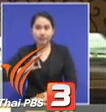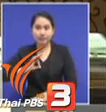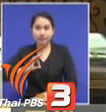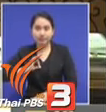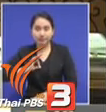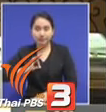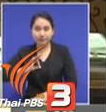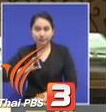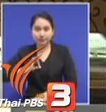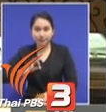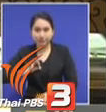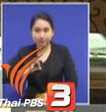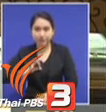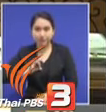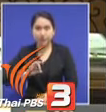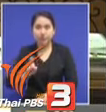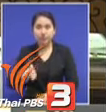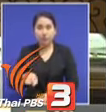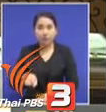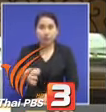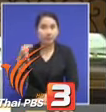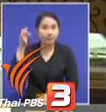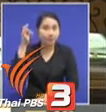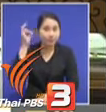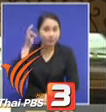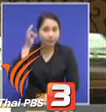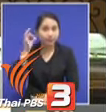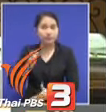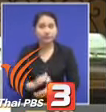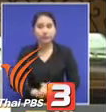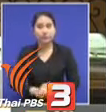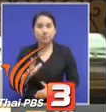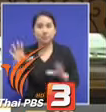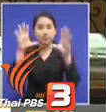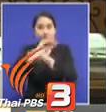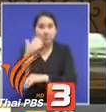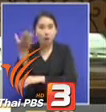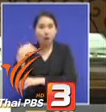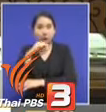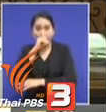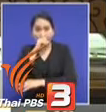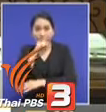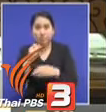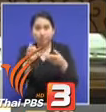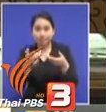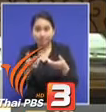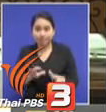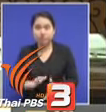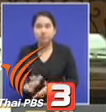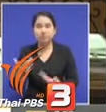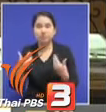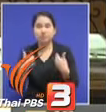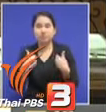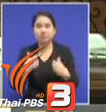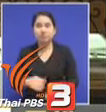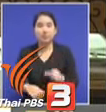for the House Speaker a few weeks ago. So probably it will take longer than 2 hours, because today